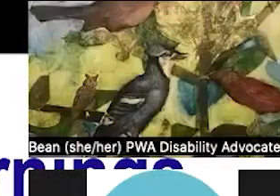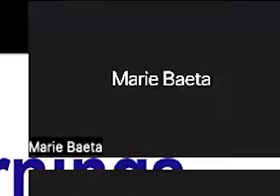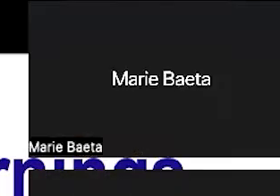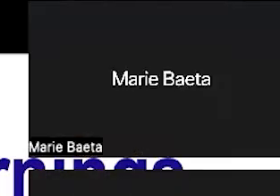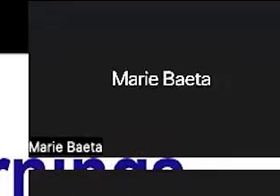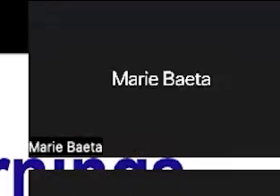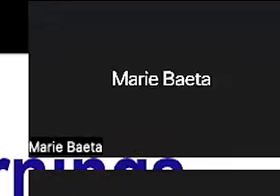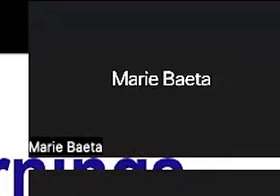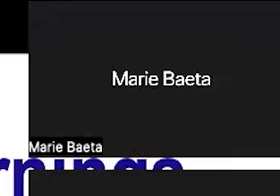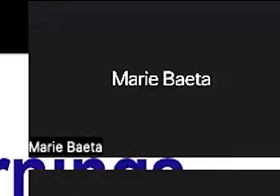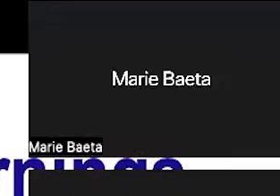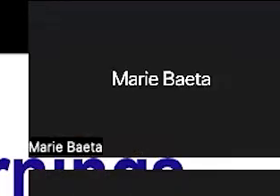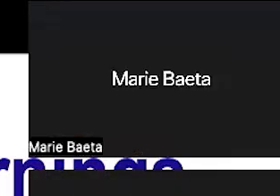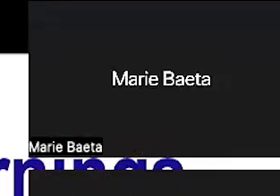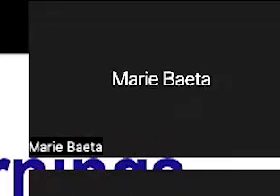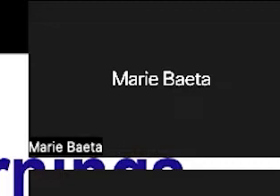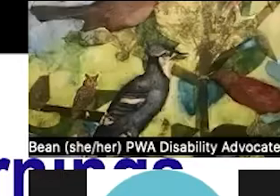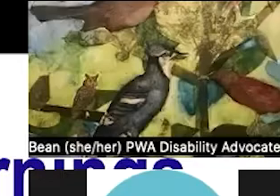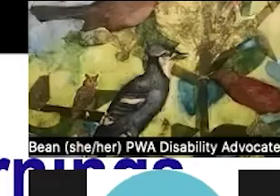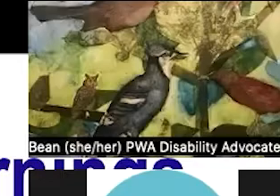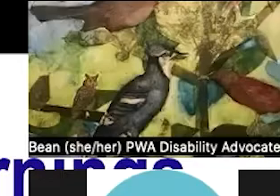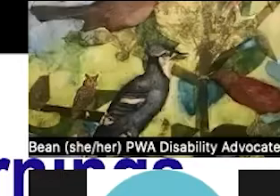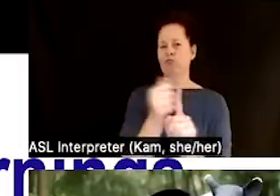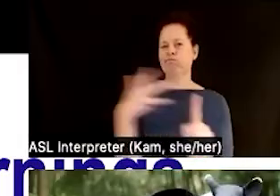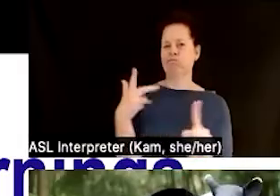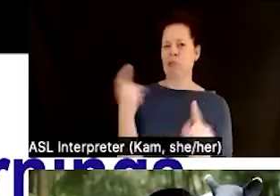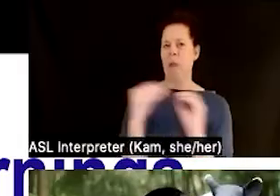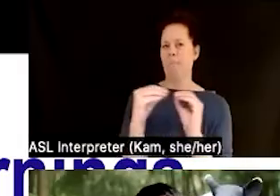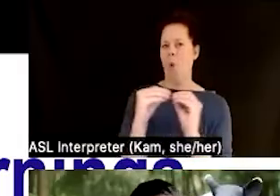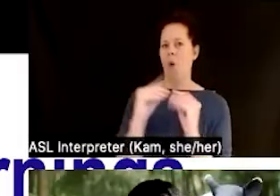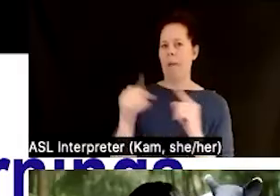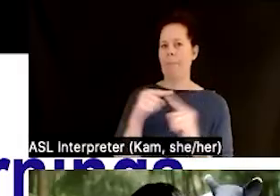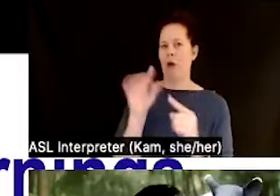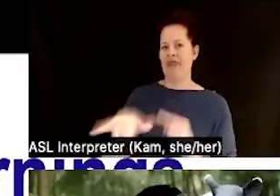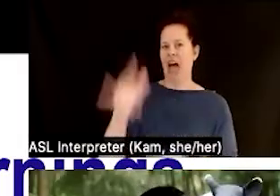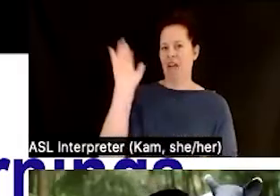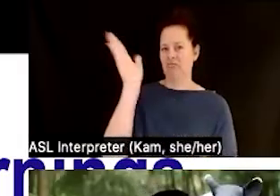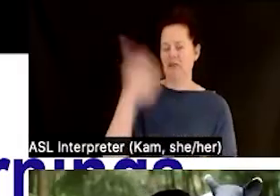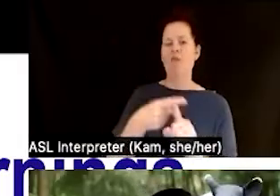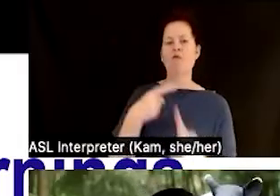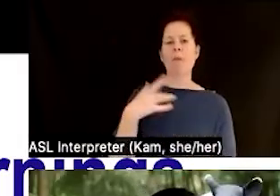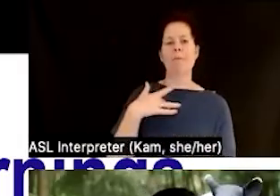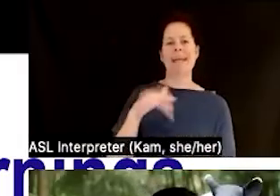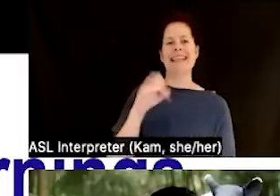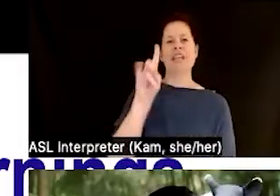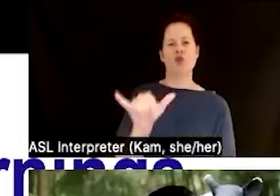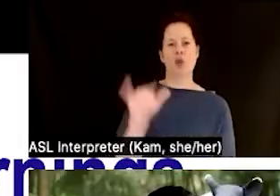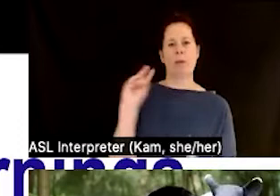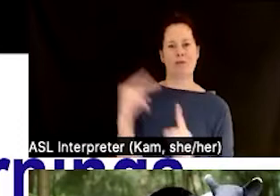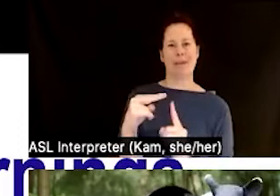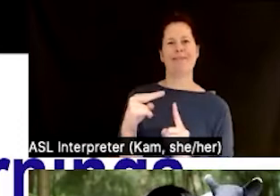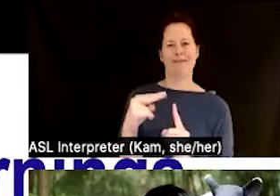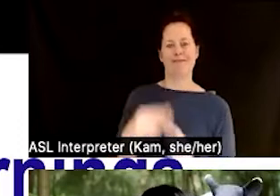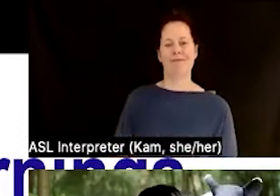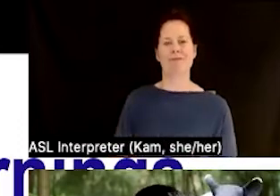that got included into that. And so I'm going to go into a little bit about what we talked about from the sensory perspective of accessibility. Next slide,